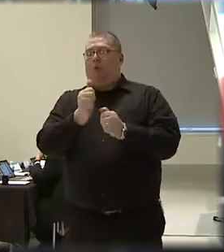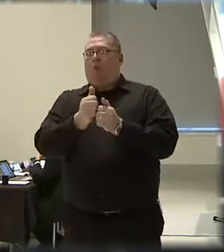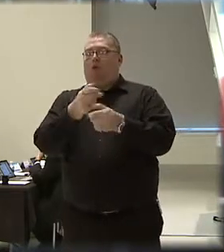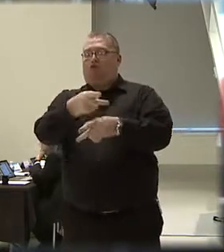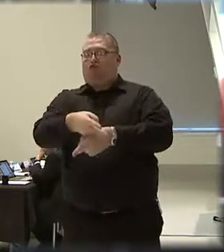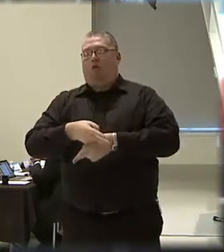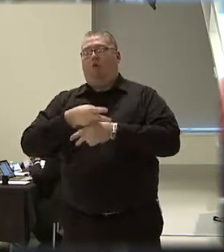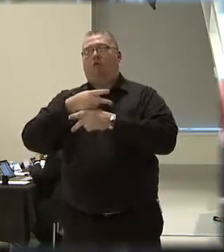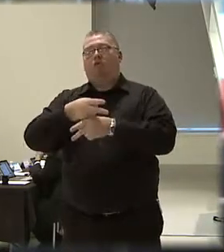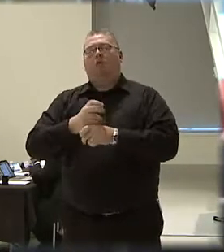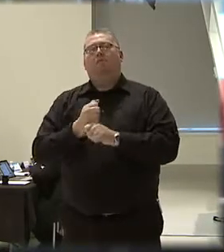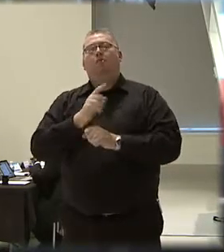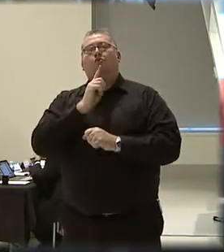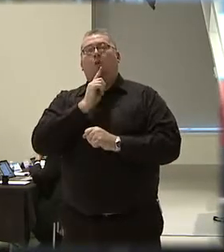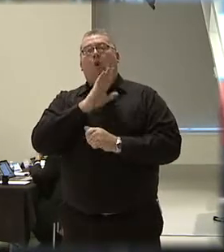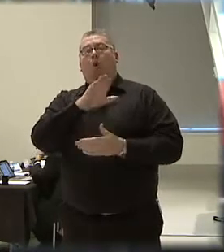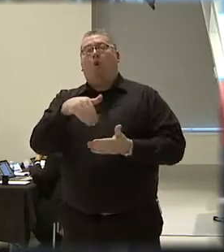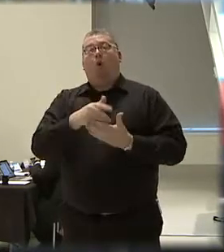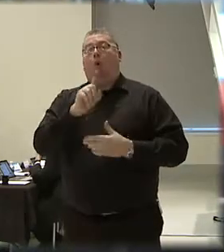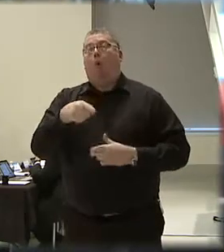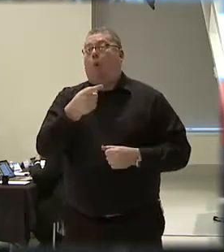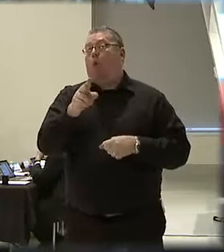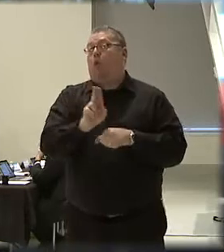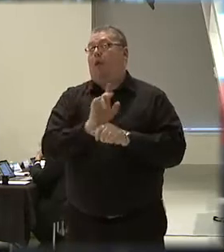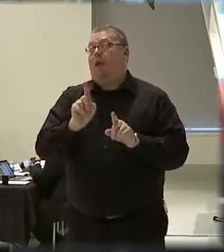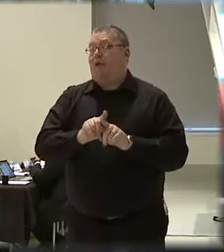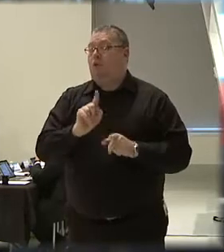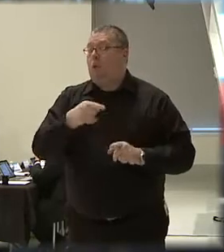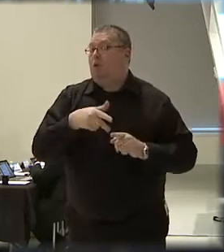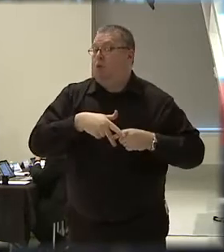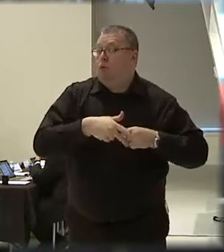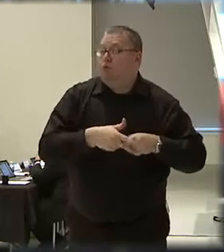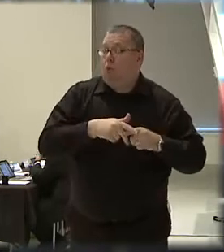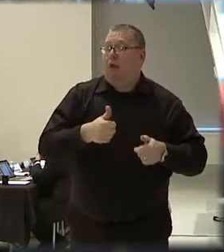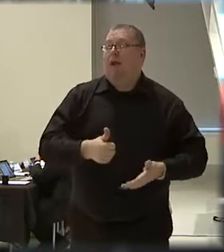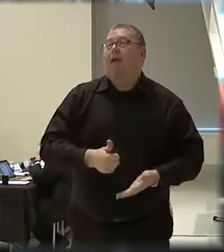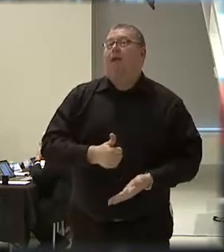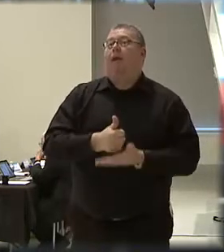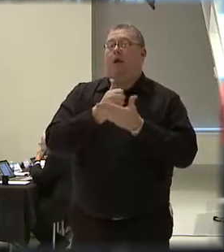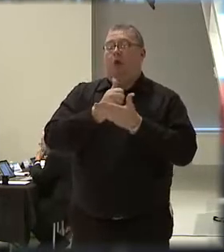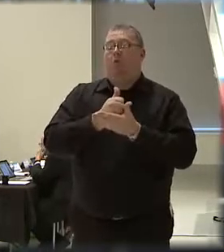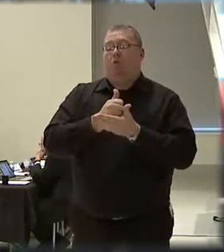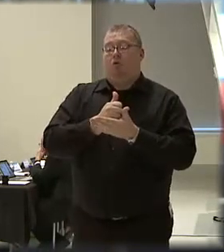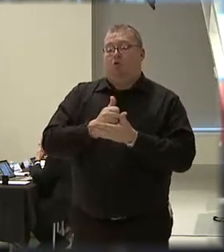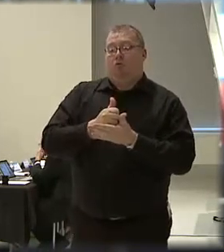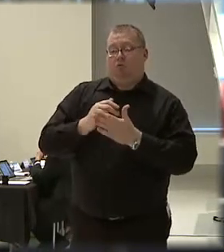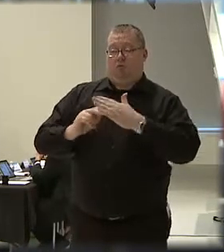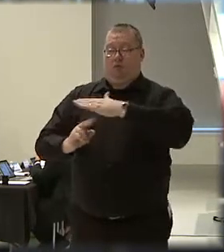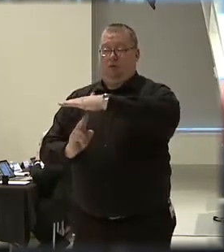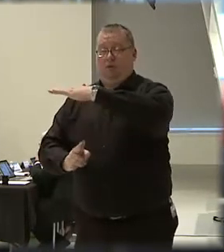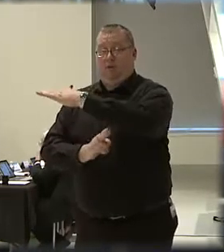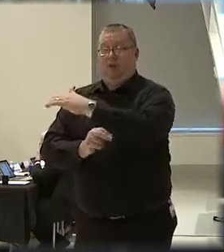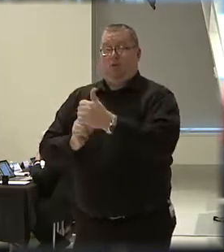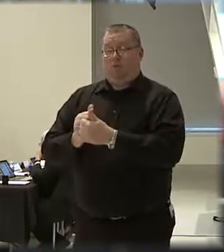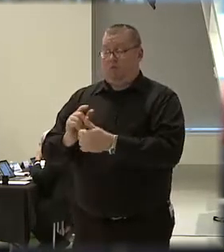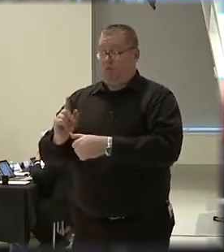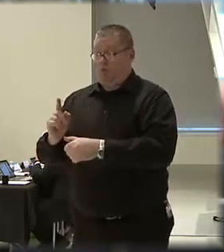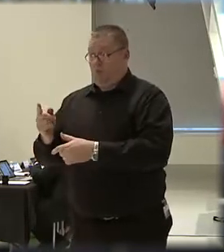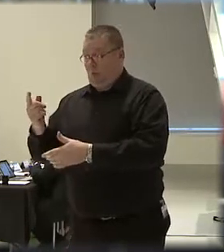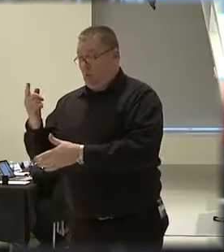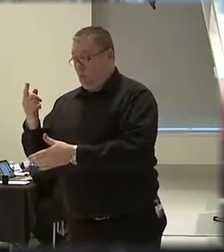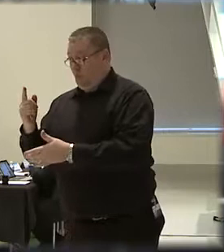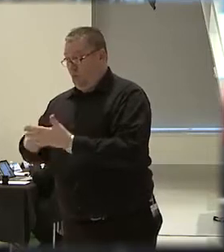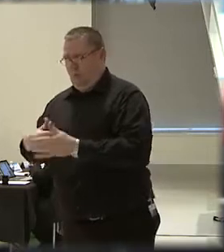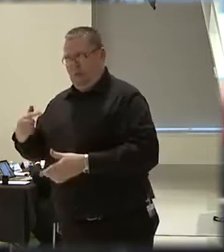every effort to ensure they are only used as a tool to help bridge the gap between perception and reality in regards